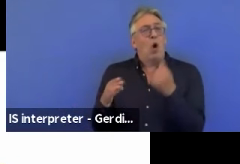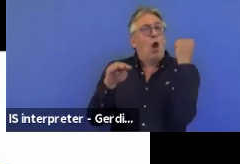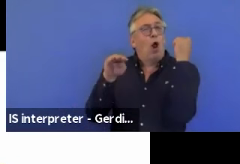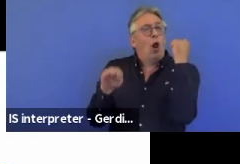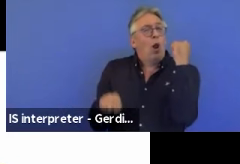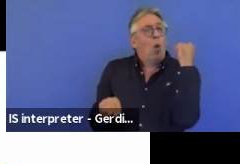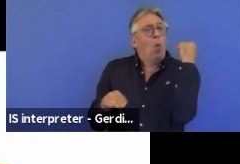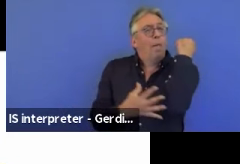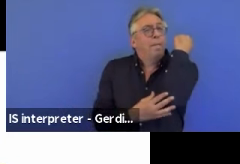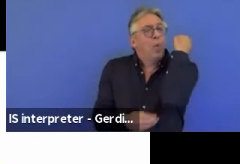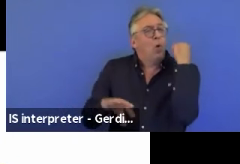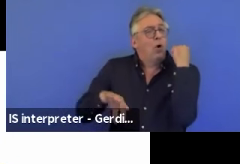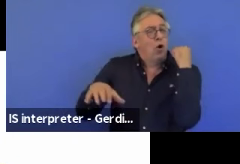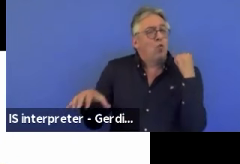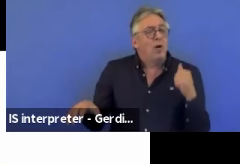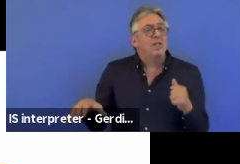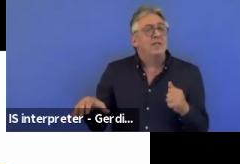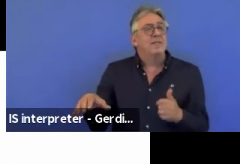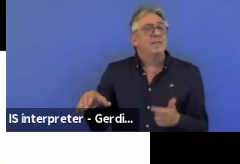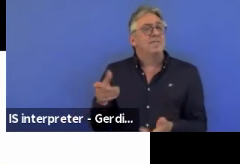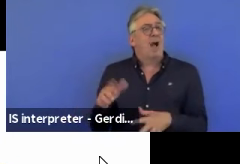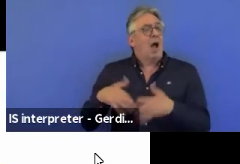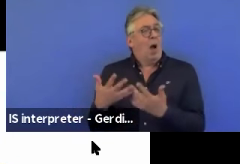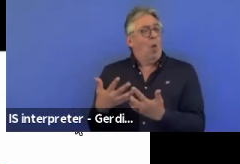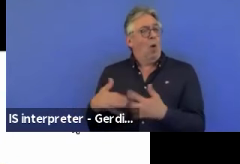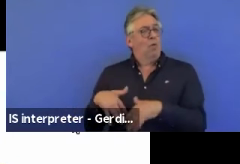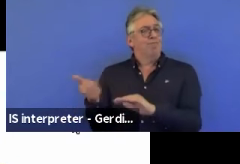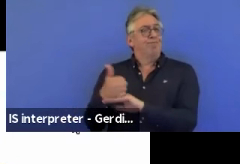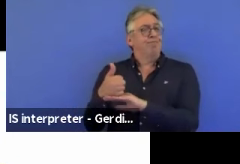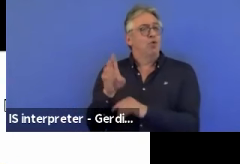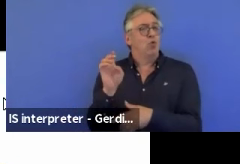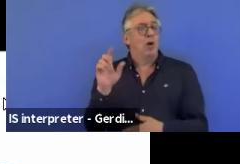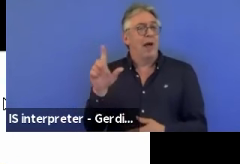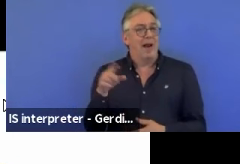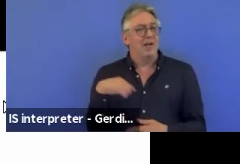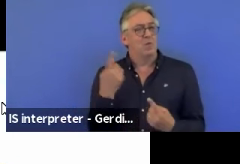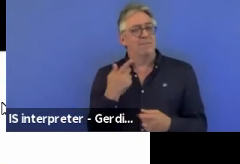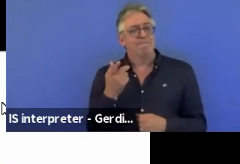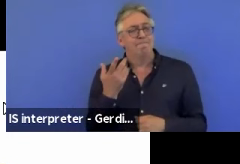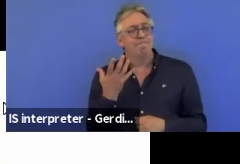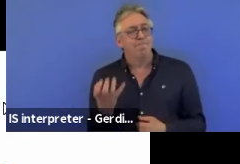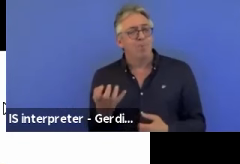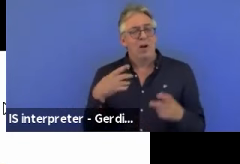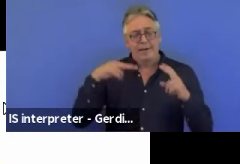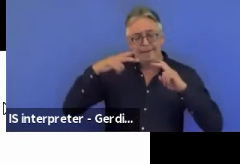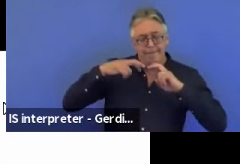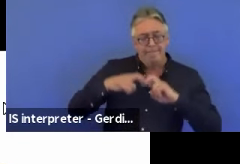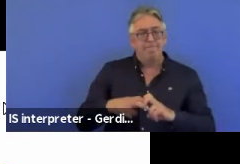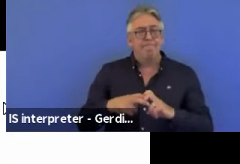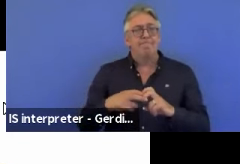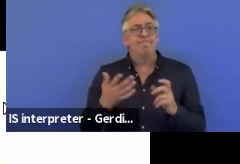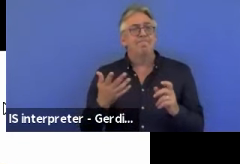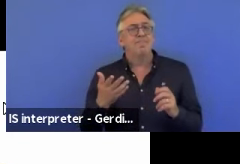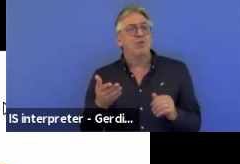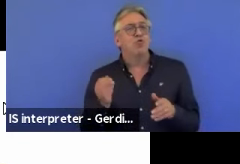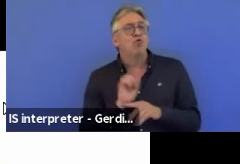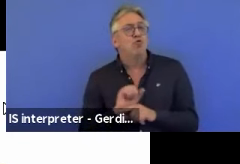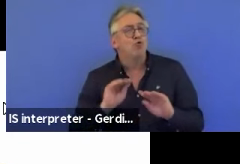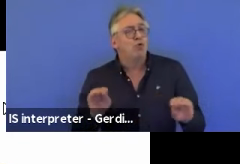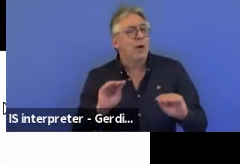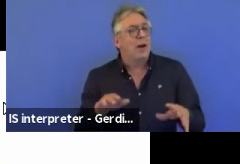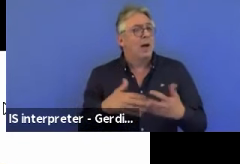deeper understanding before we could look towards training and share knowledge on the subject. Having